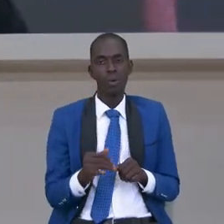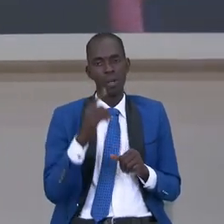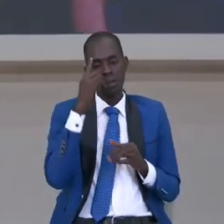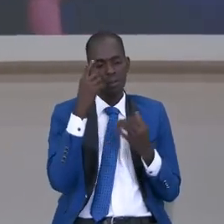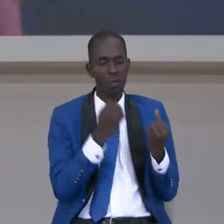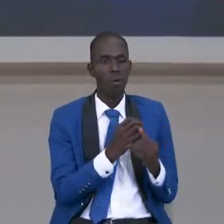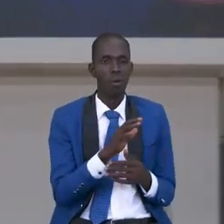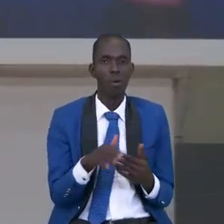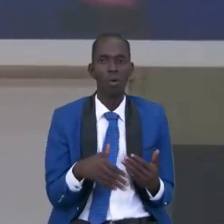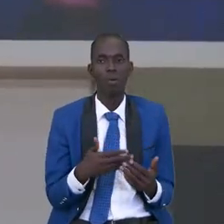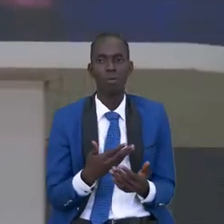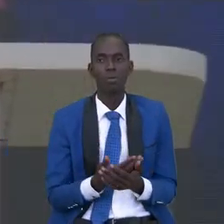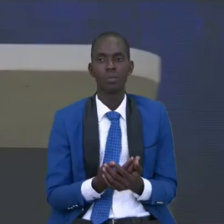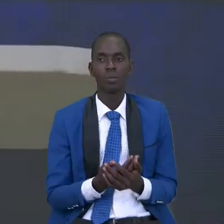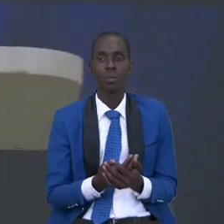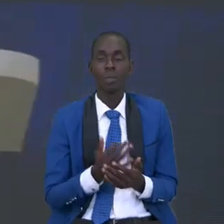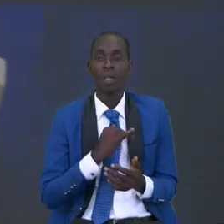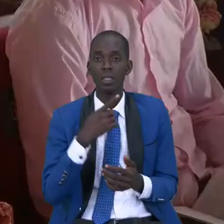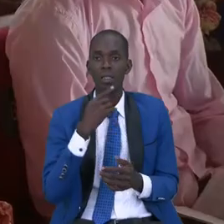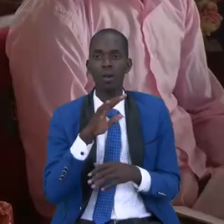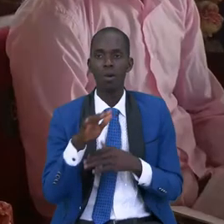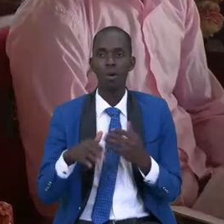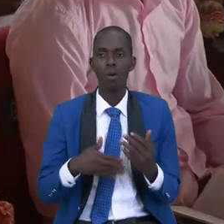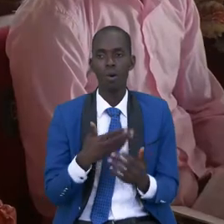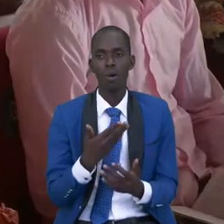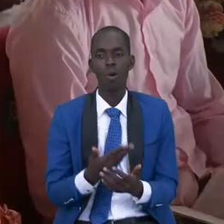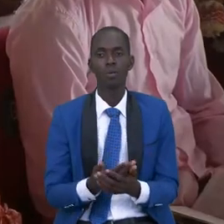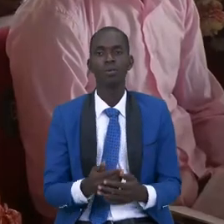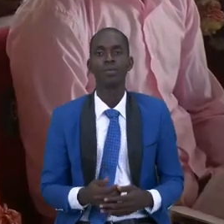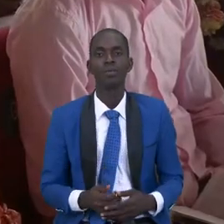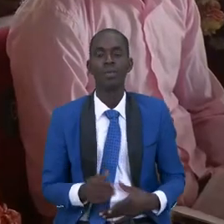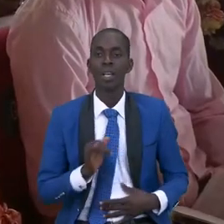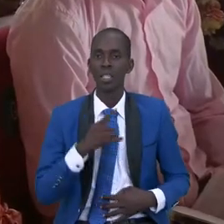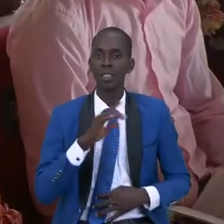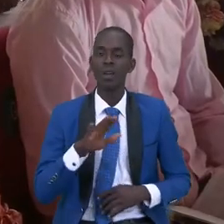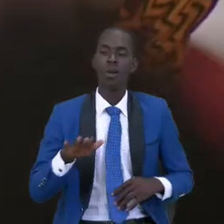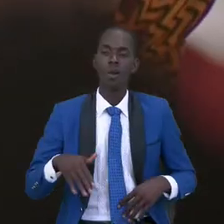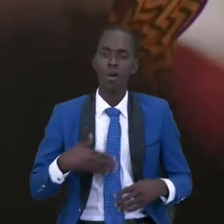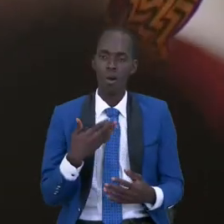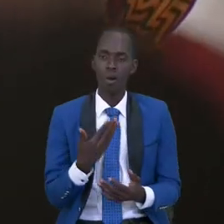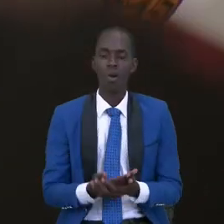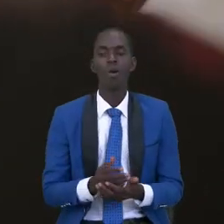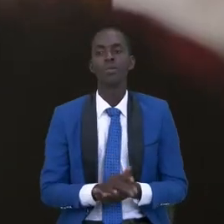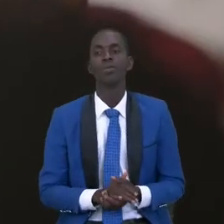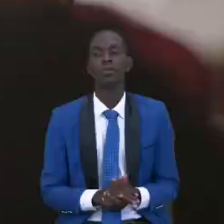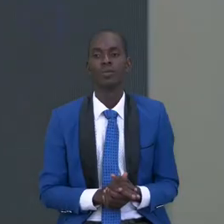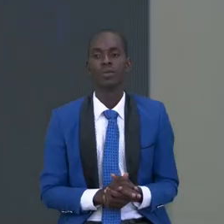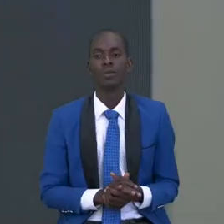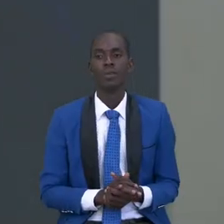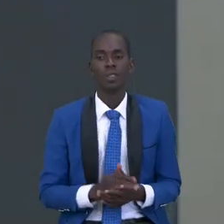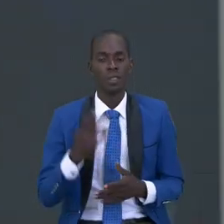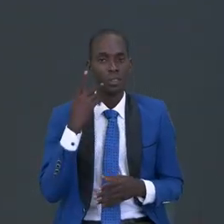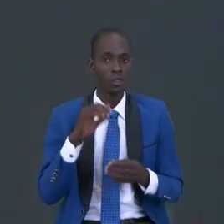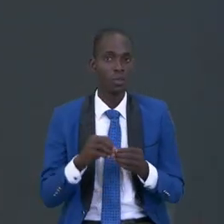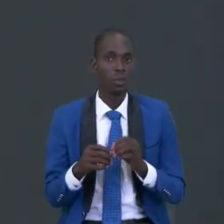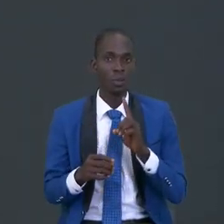All. I said all. I said all. Look at number